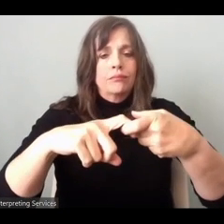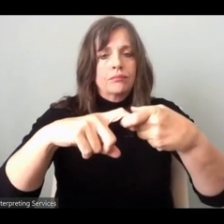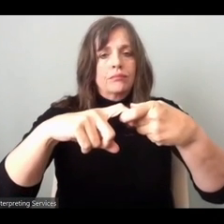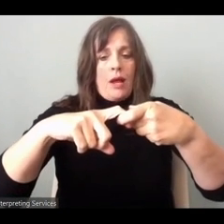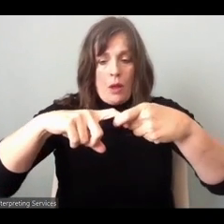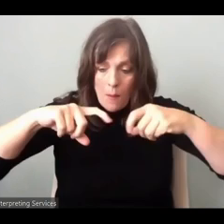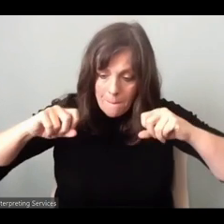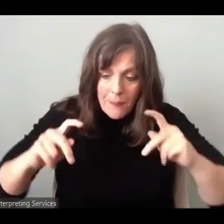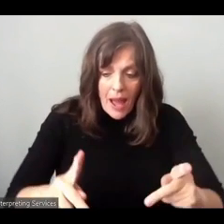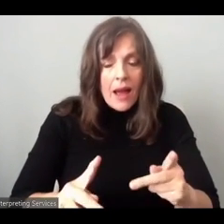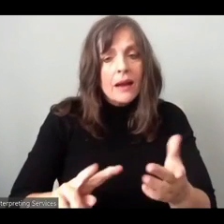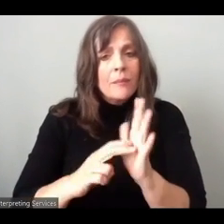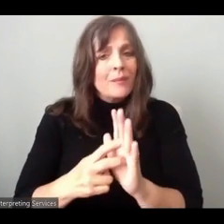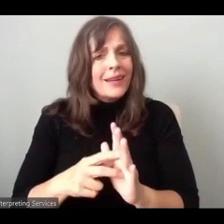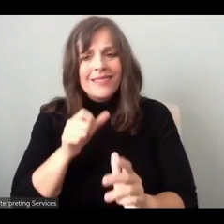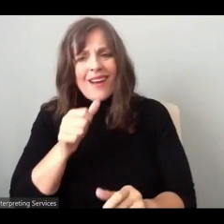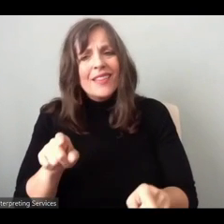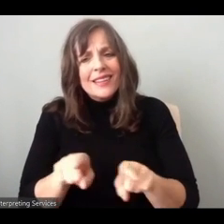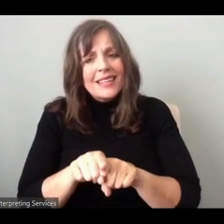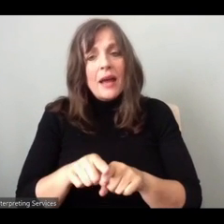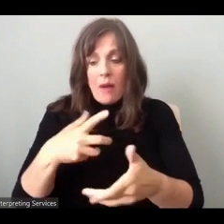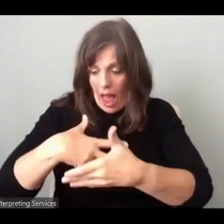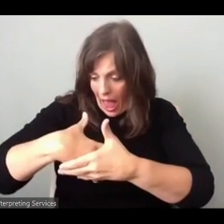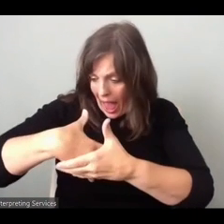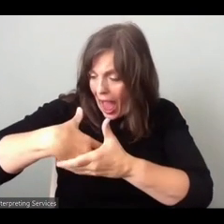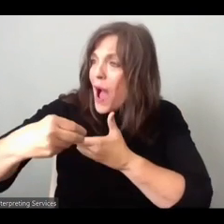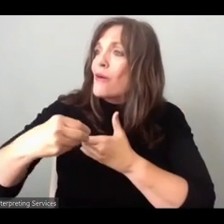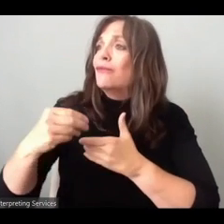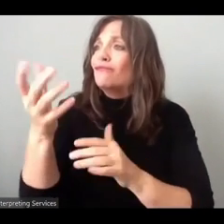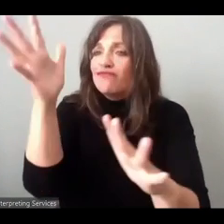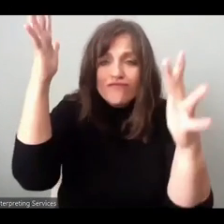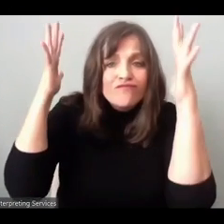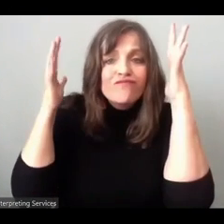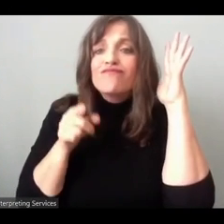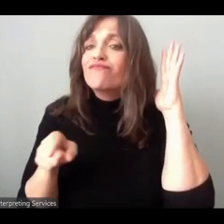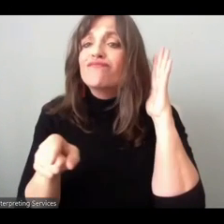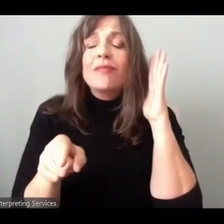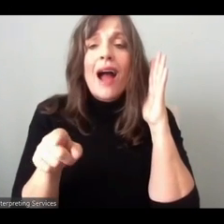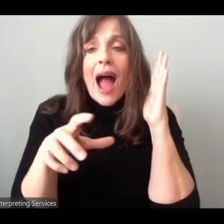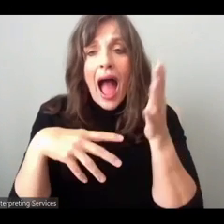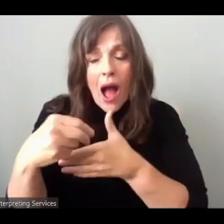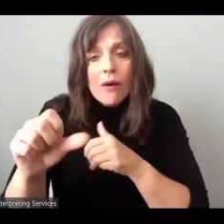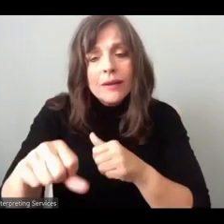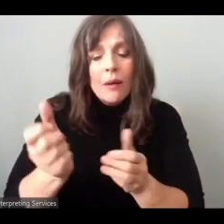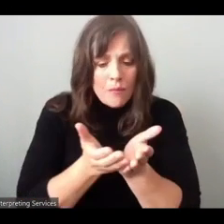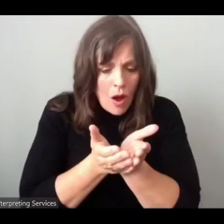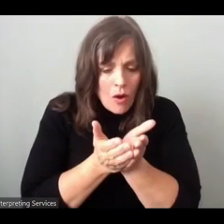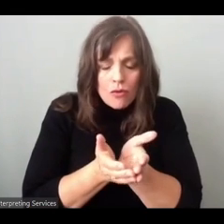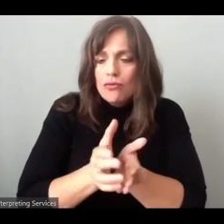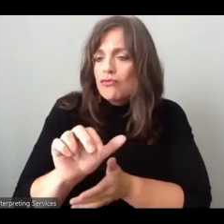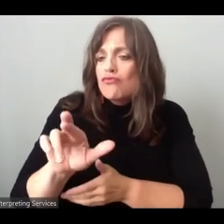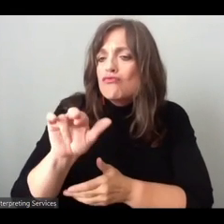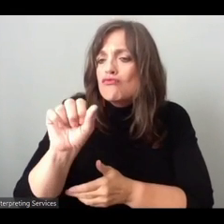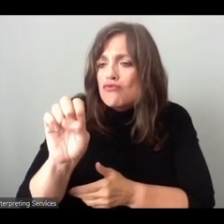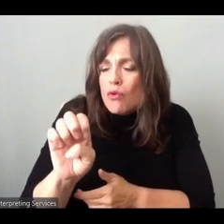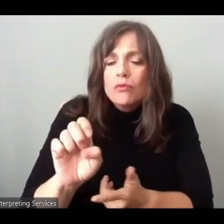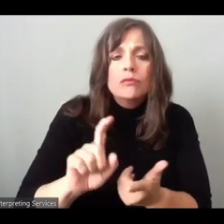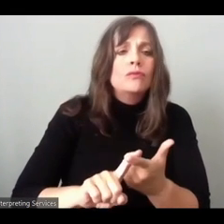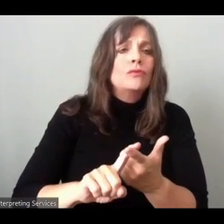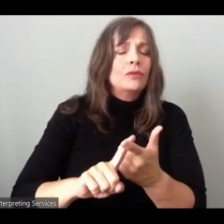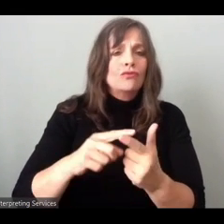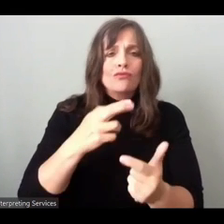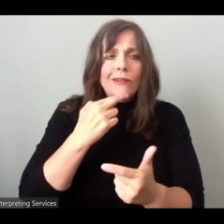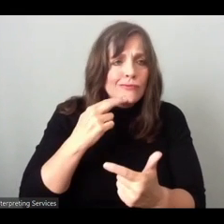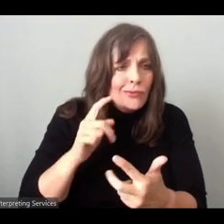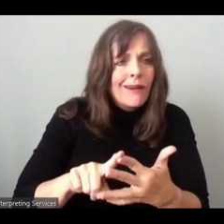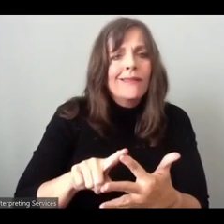tax, all like sector resources is probably going to be extremely severe. Ergo, we're going to have some pretty